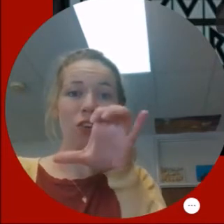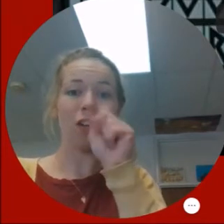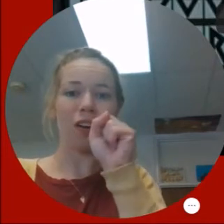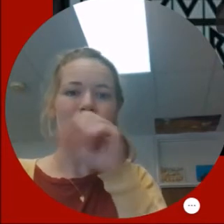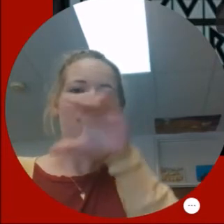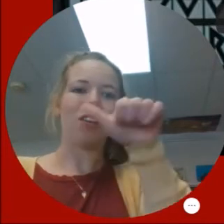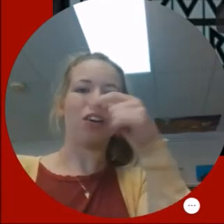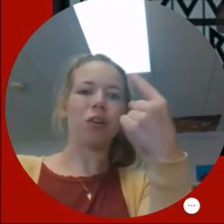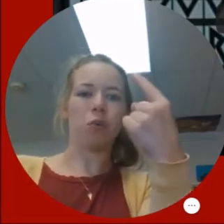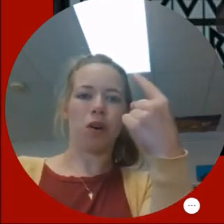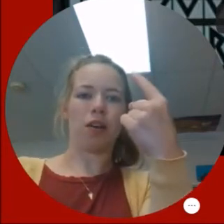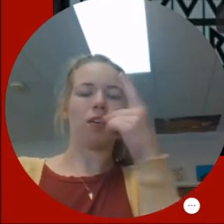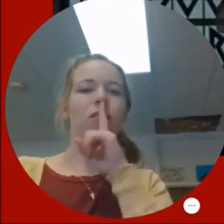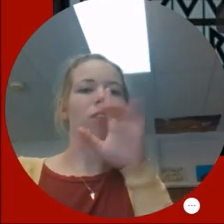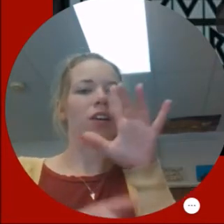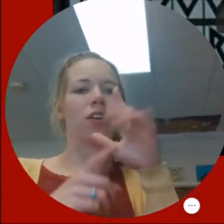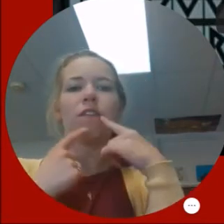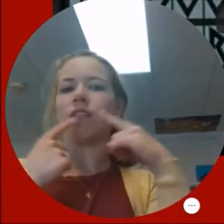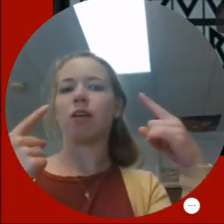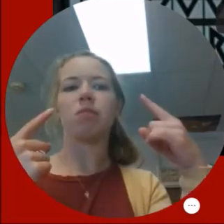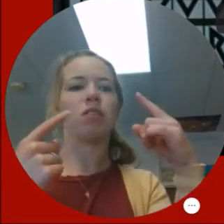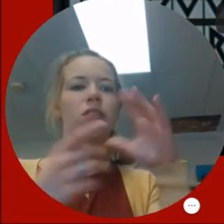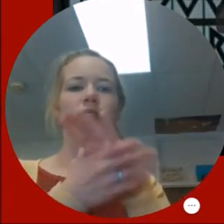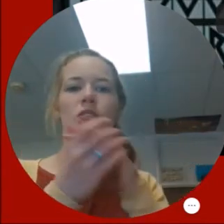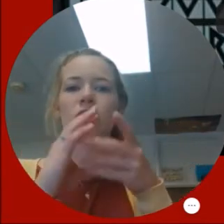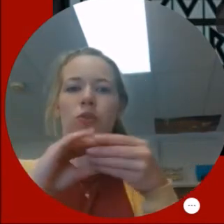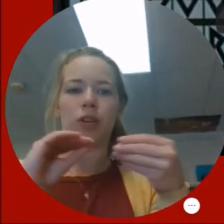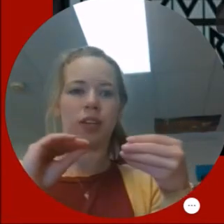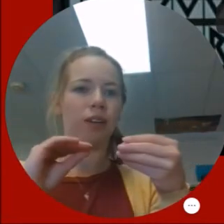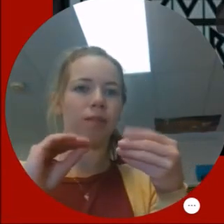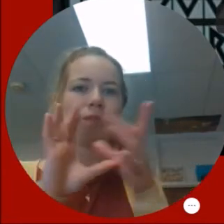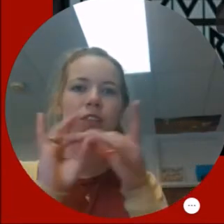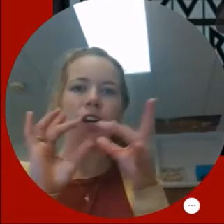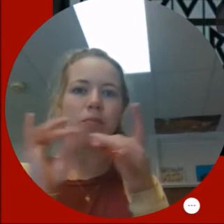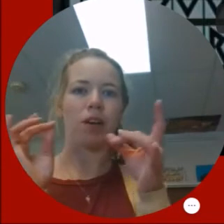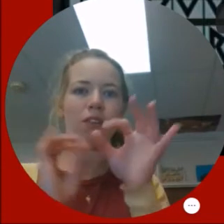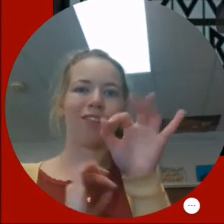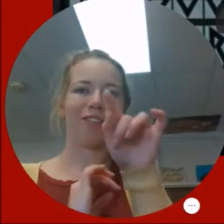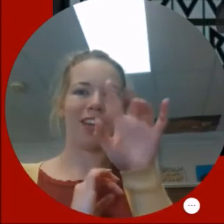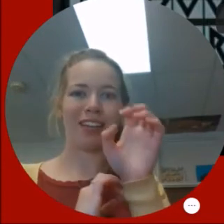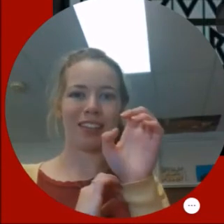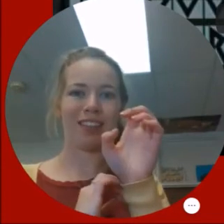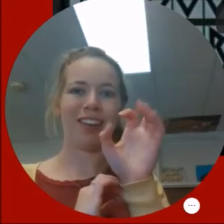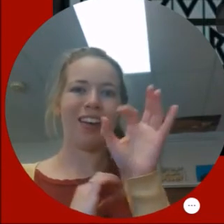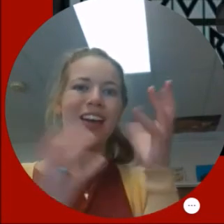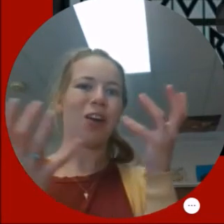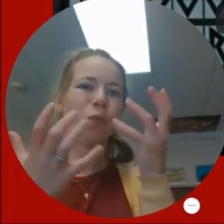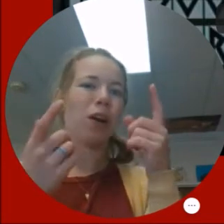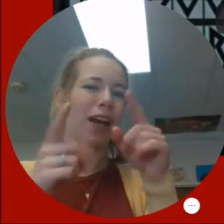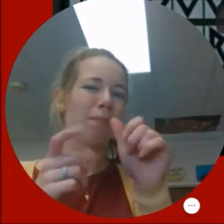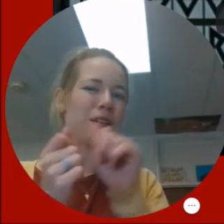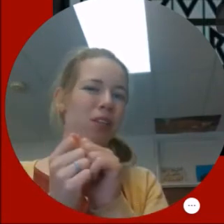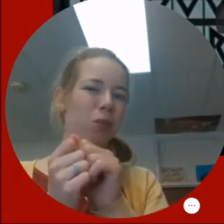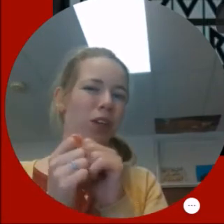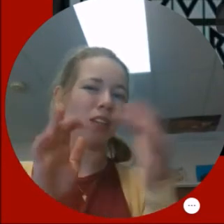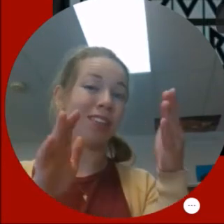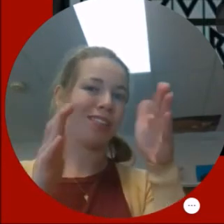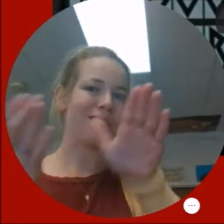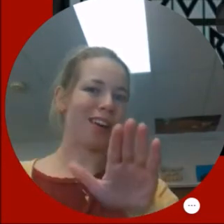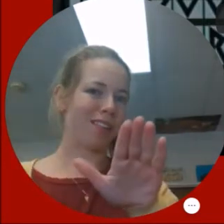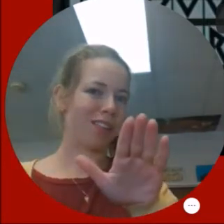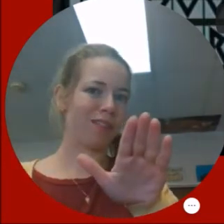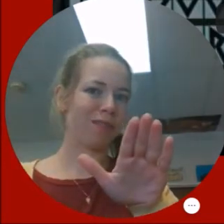Hercules. The other one is a very famous story talking about fate and what happens